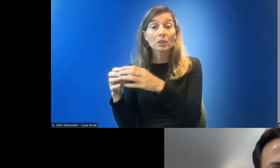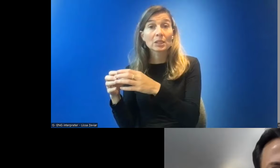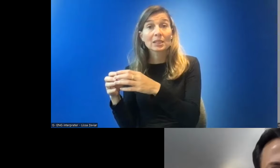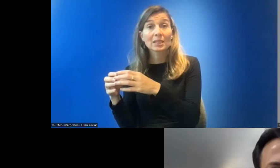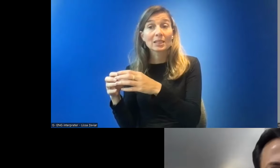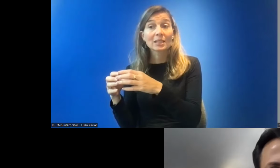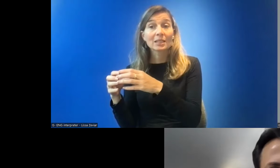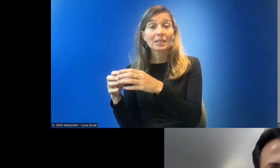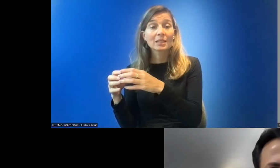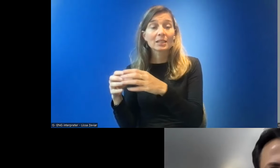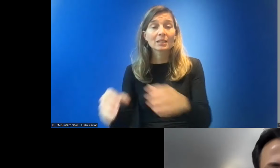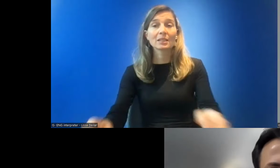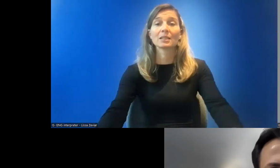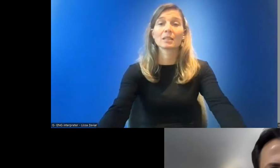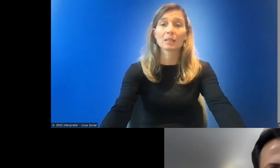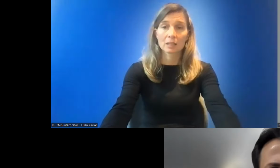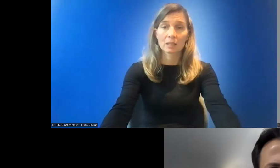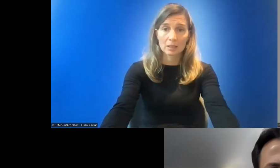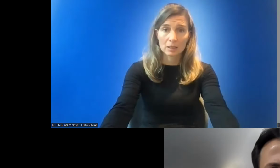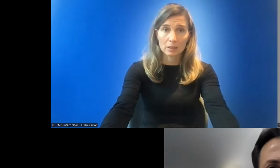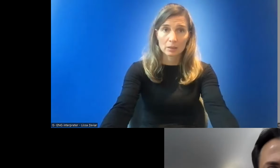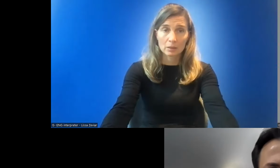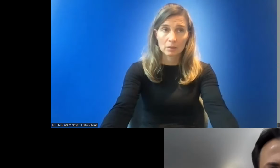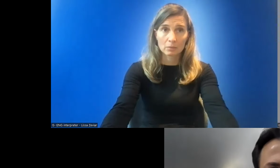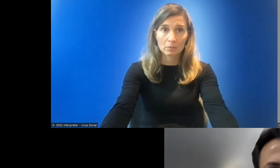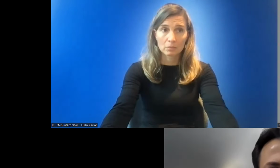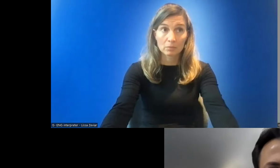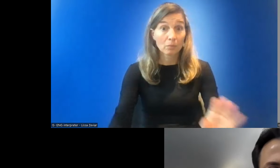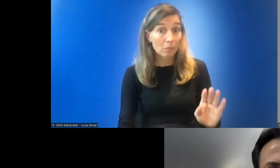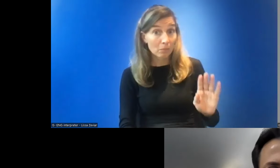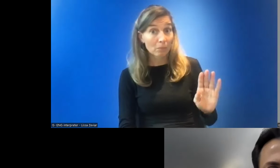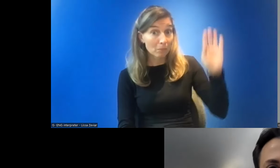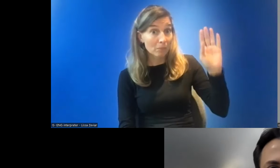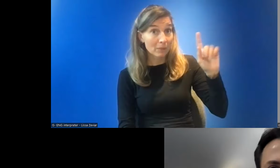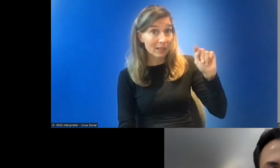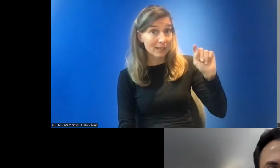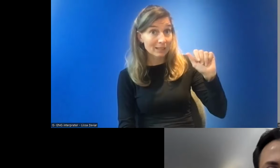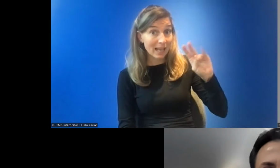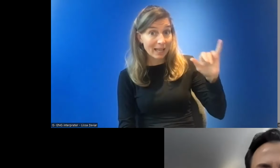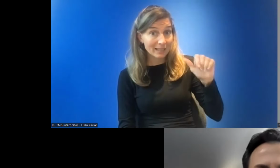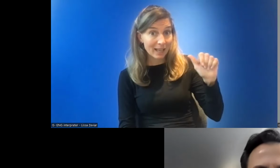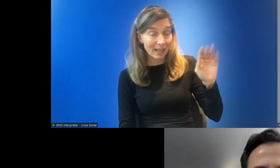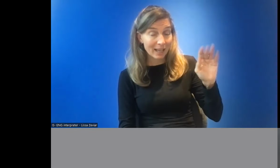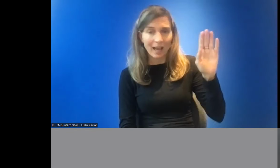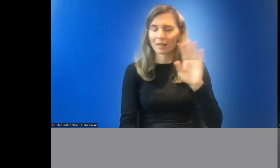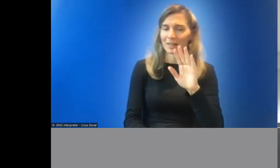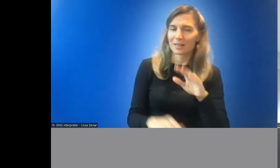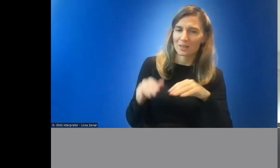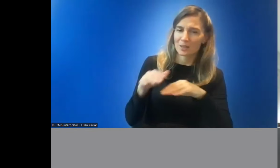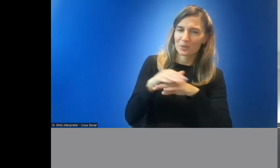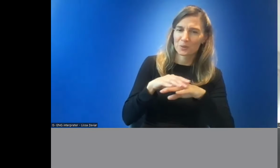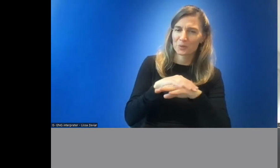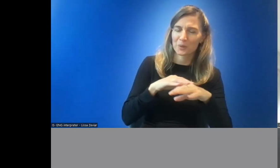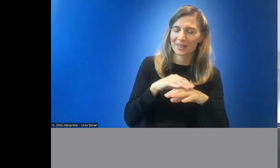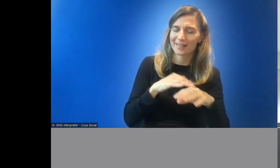your hand raised. Is okay? I'm sorry, it's a mistake, Go, sorry. please. Okay, no worries. So we will hear from